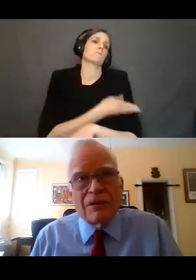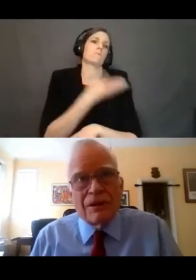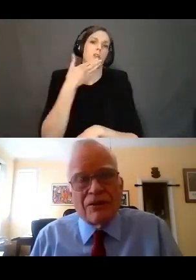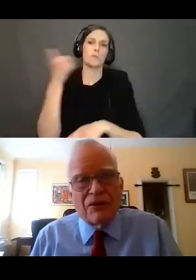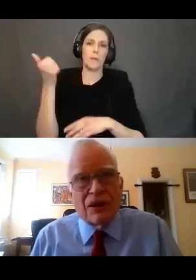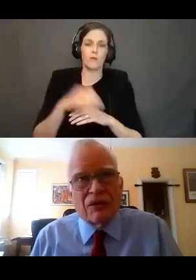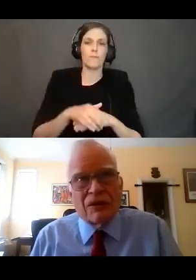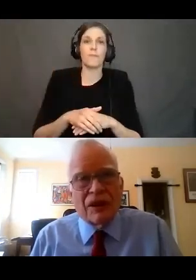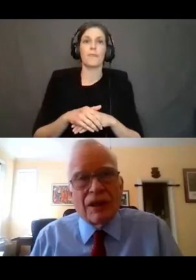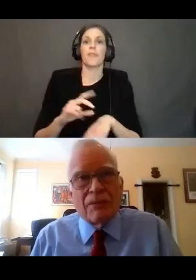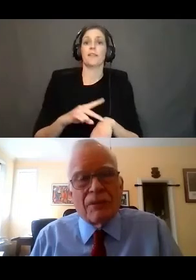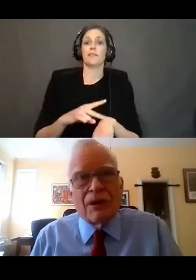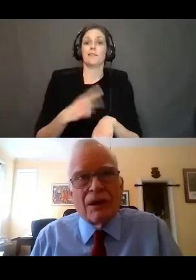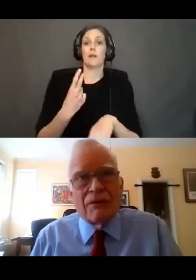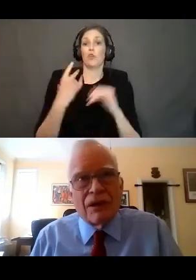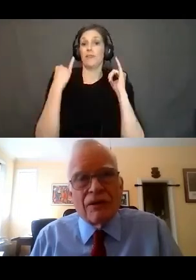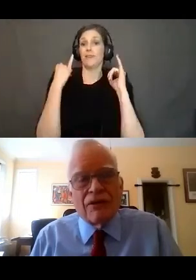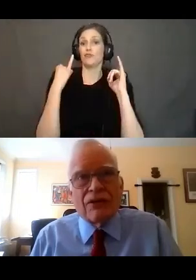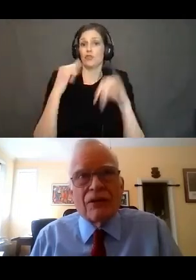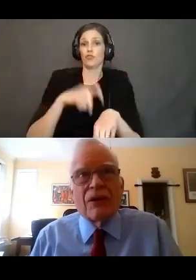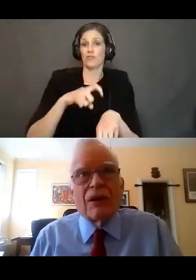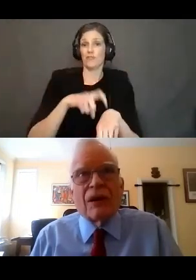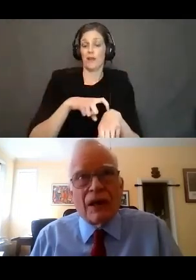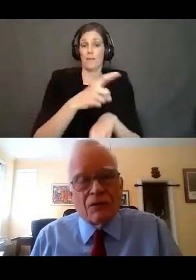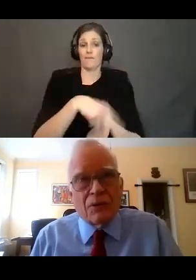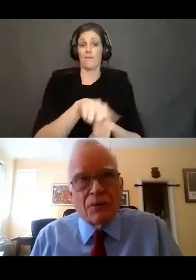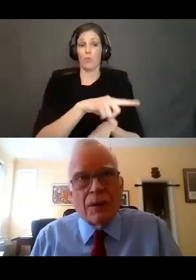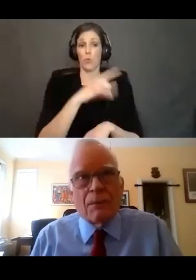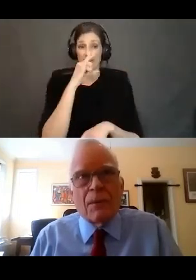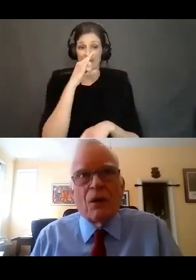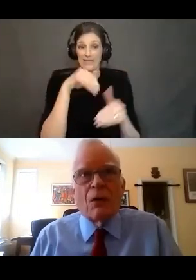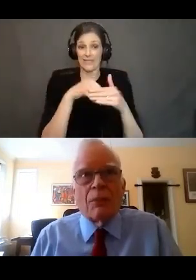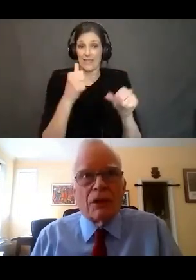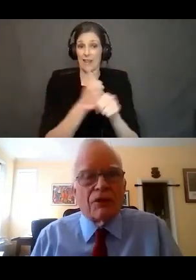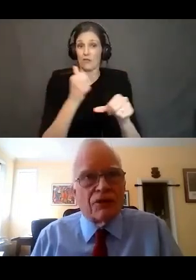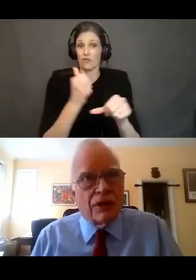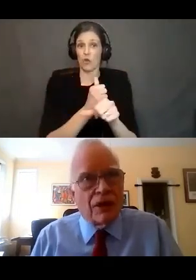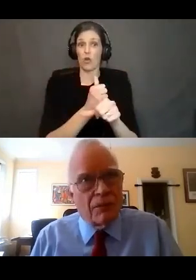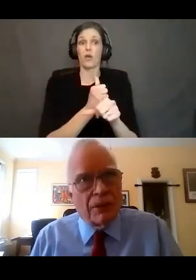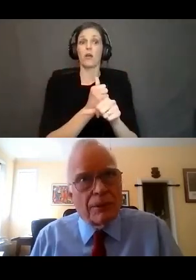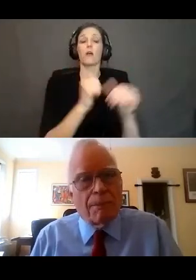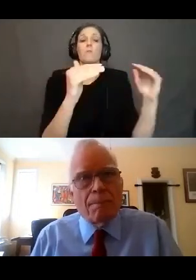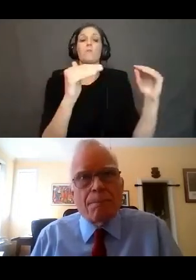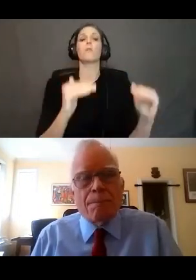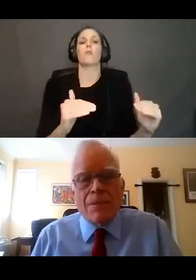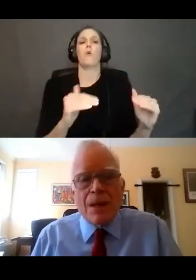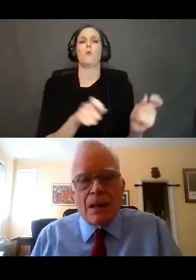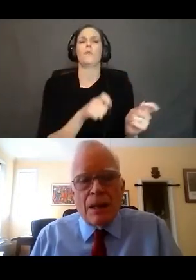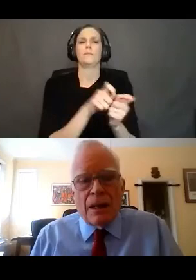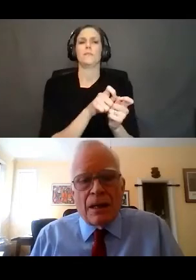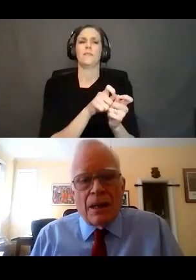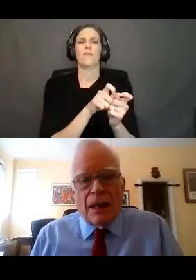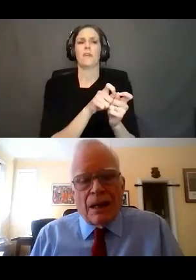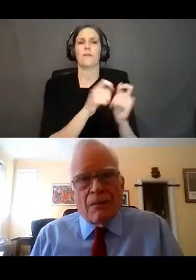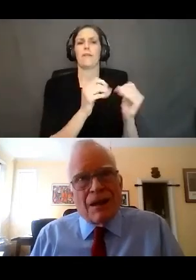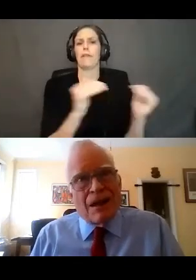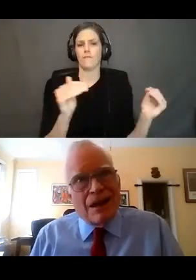doubled the instructional time of kids in algebra who were below a certain cut point.